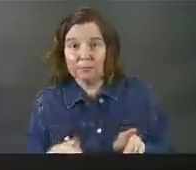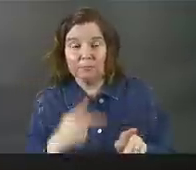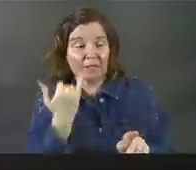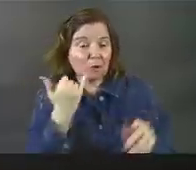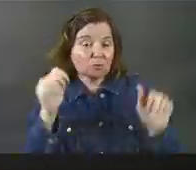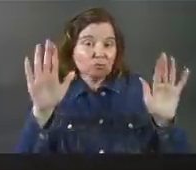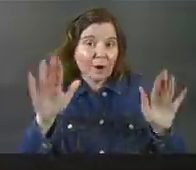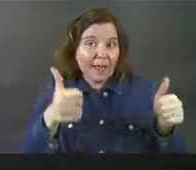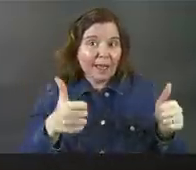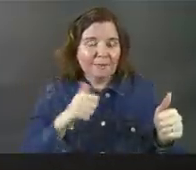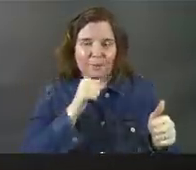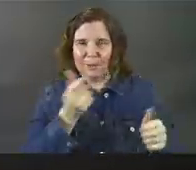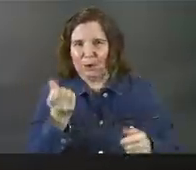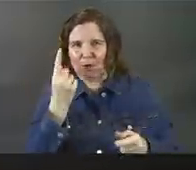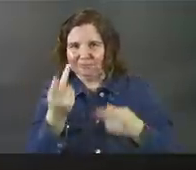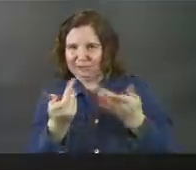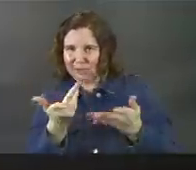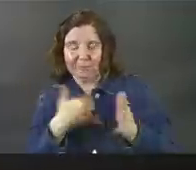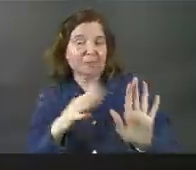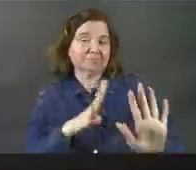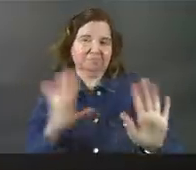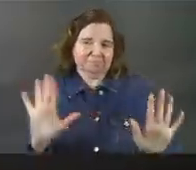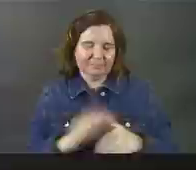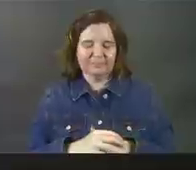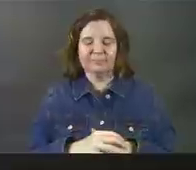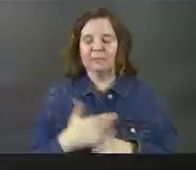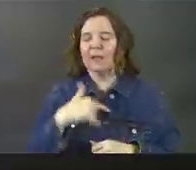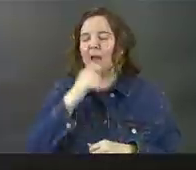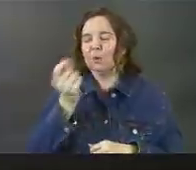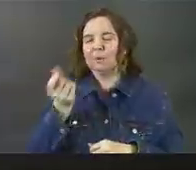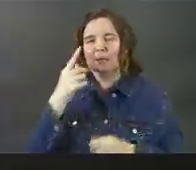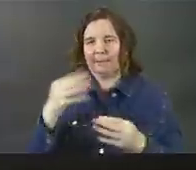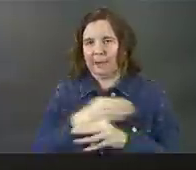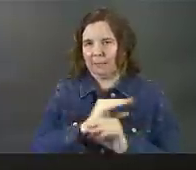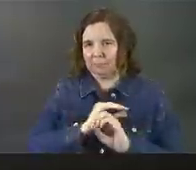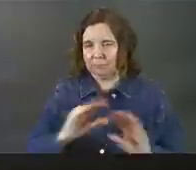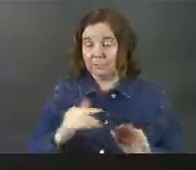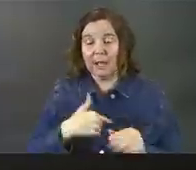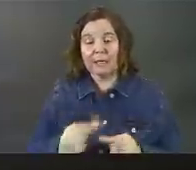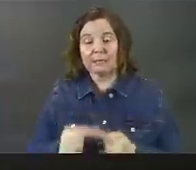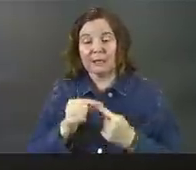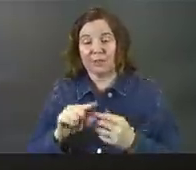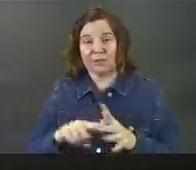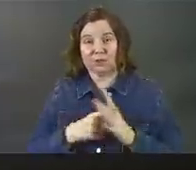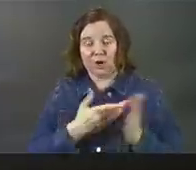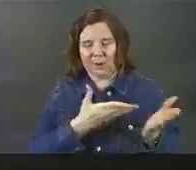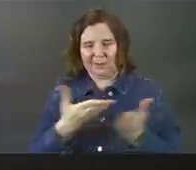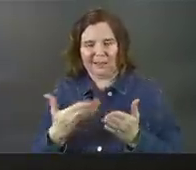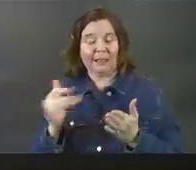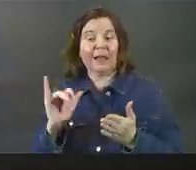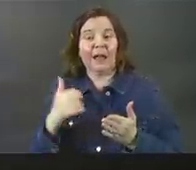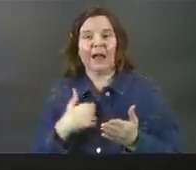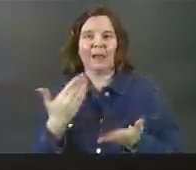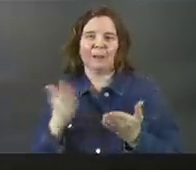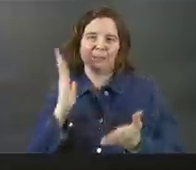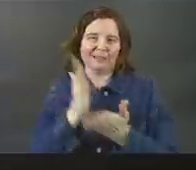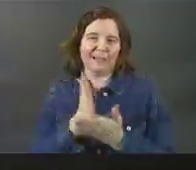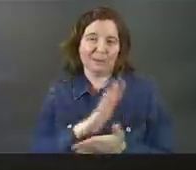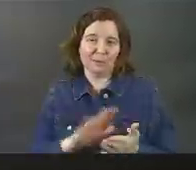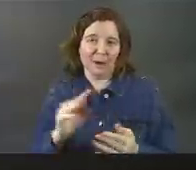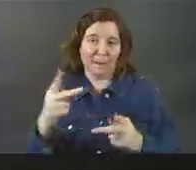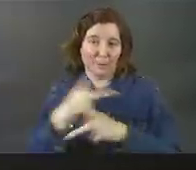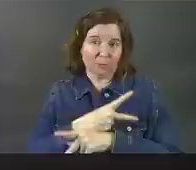that's great, and we don't get each other, but that's all right. I don't get math at all. And especially they started bringing, like, I've probably stopped